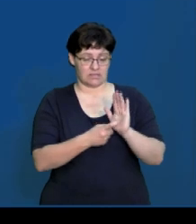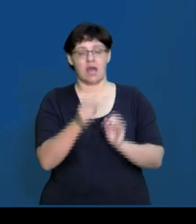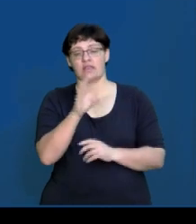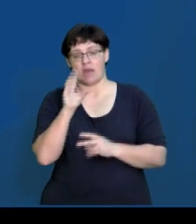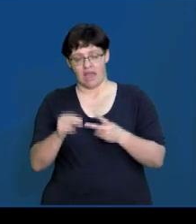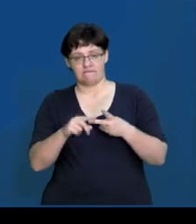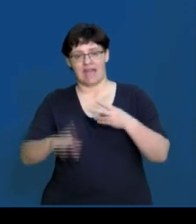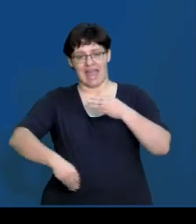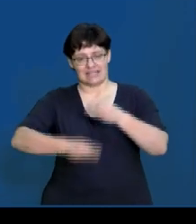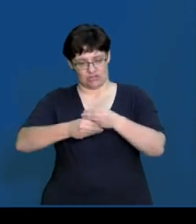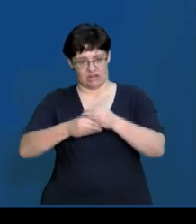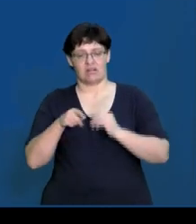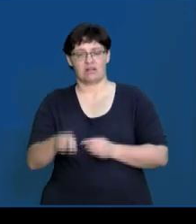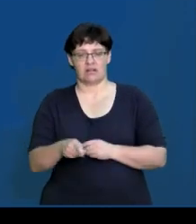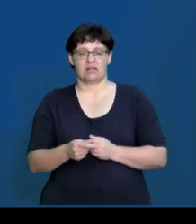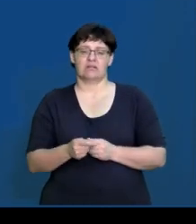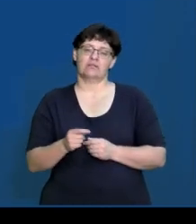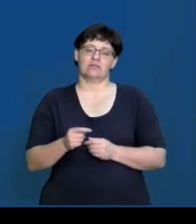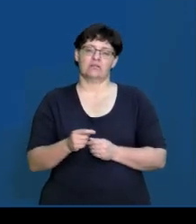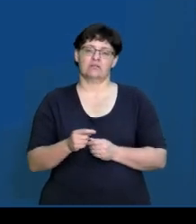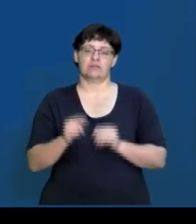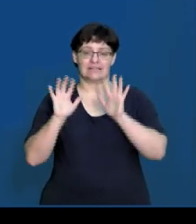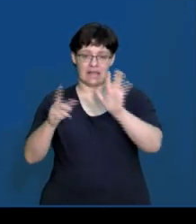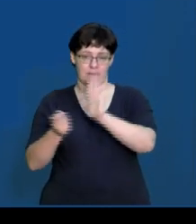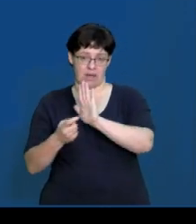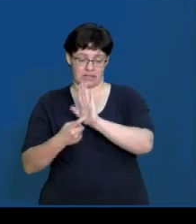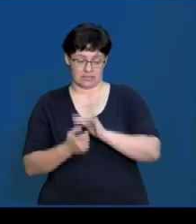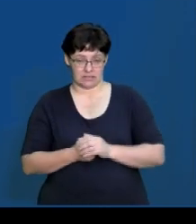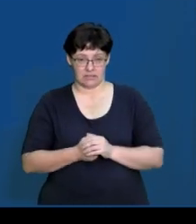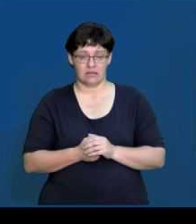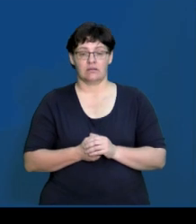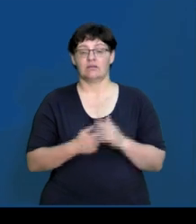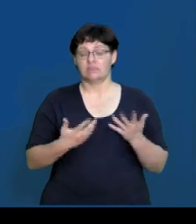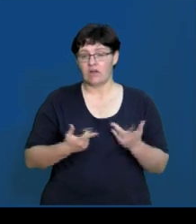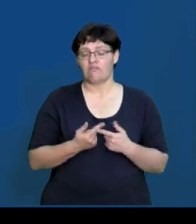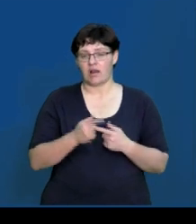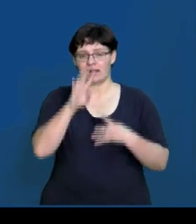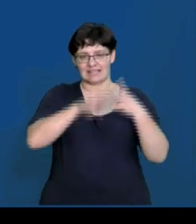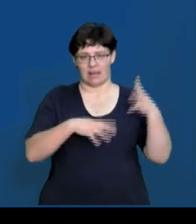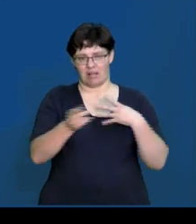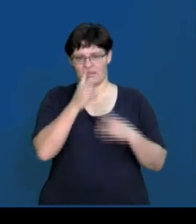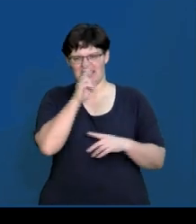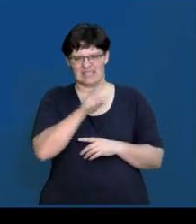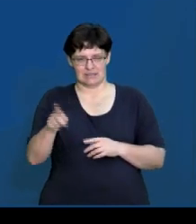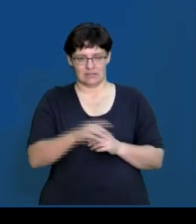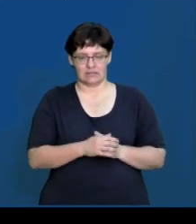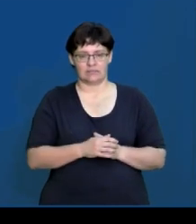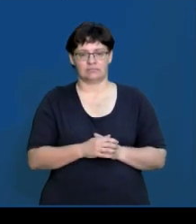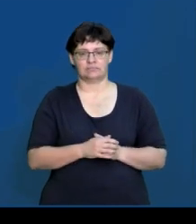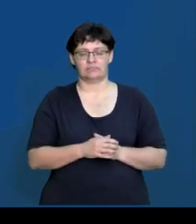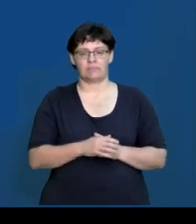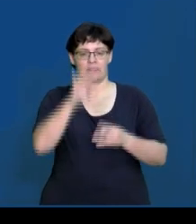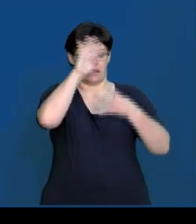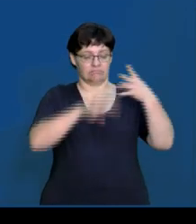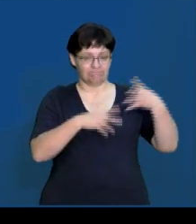and then we've got the additional part, which is 10 marks there, as outlined in the table on the next few slides.